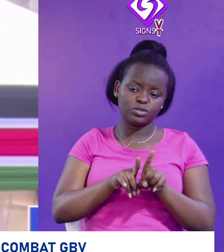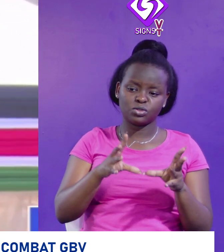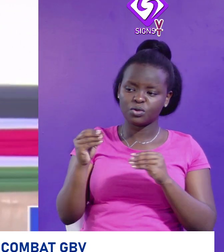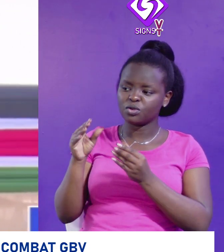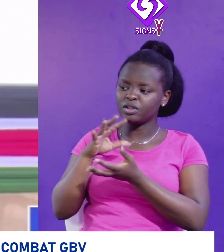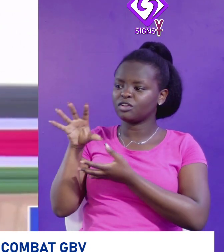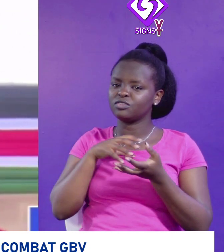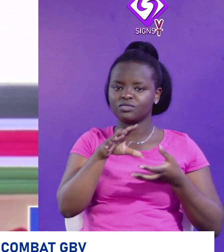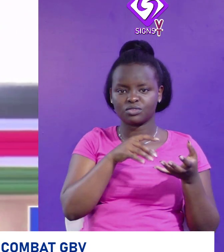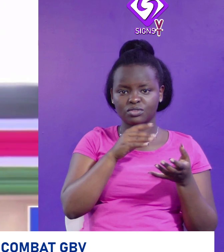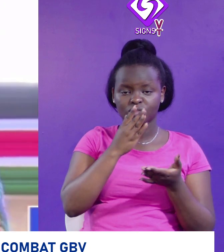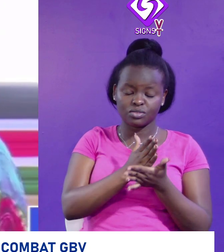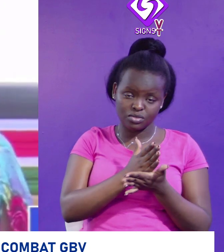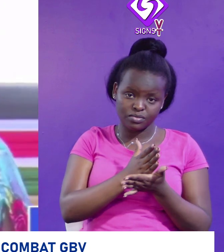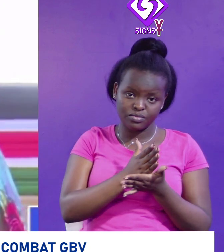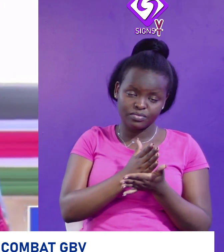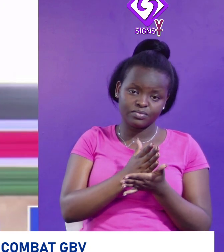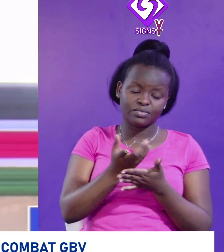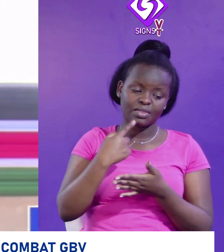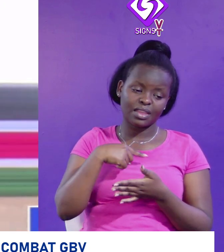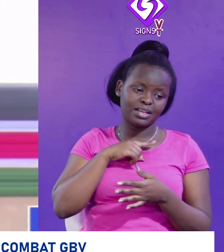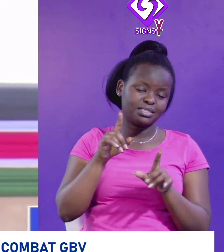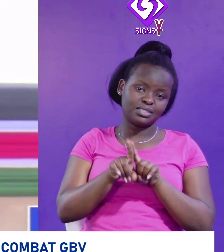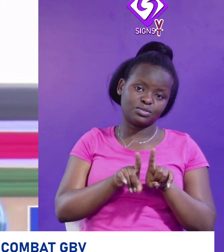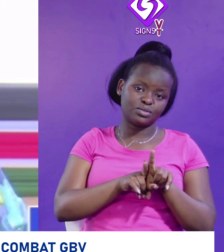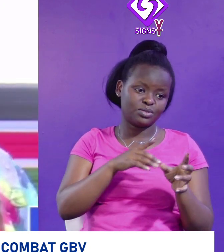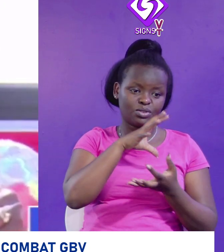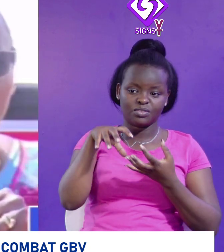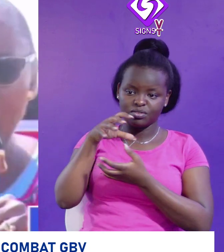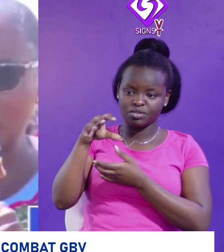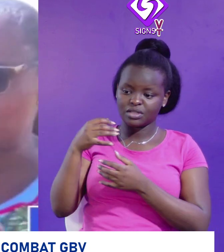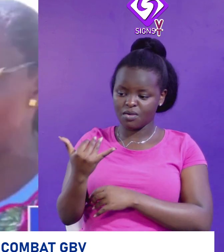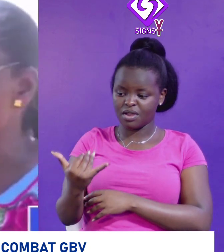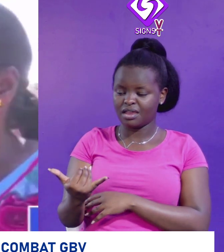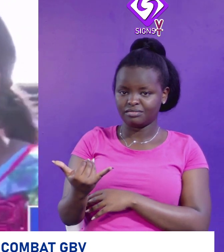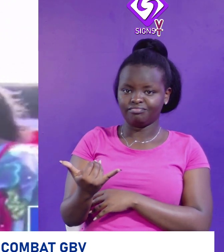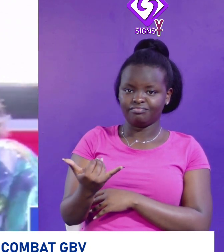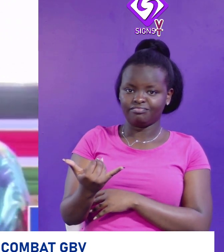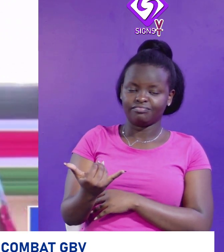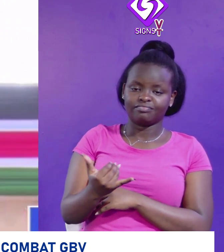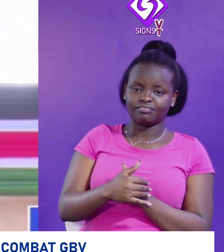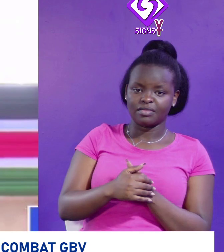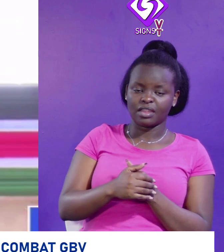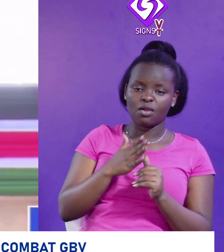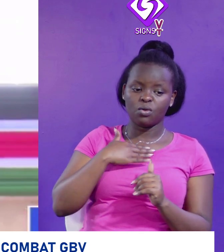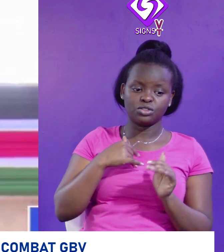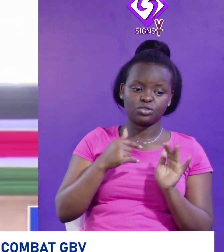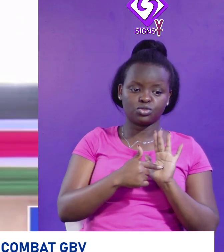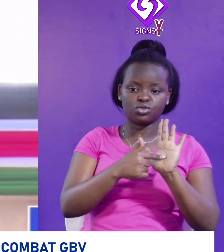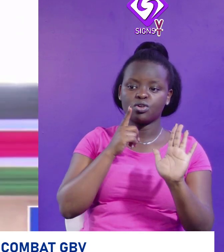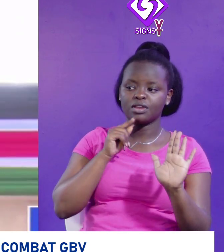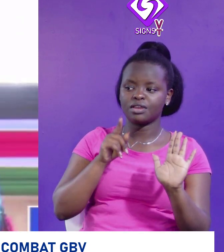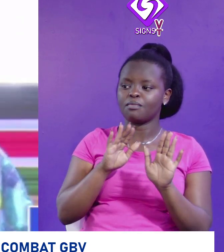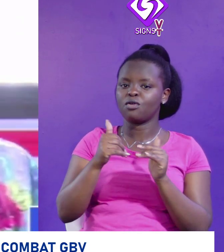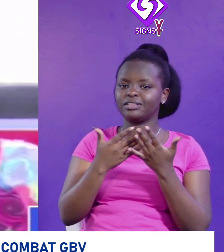confuse. Sini ukweli? Yes, we also confuse our young ones, and we want to show him all these things. So it's both sides,